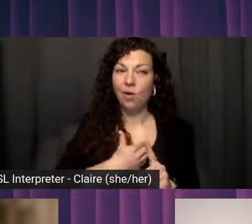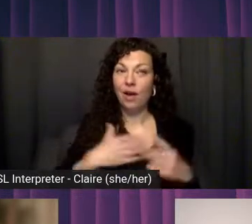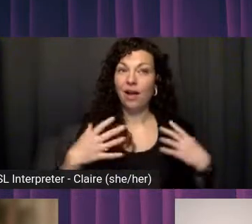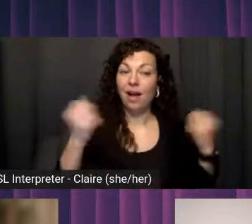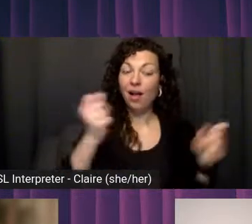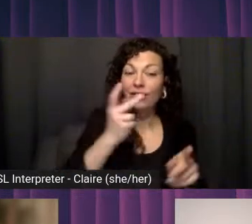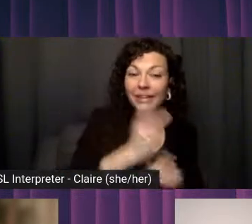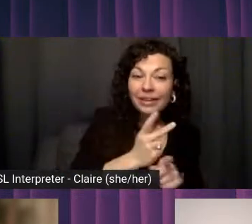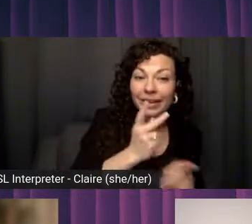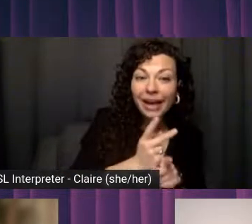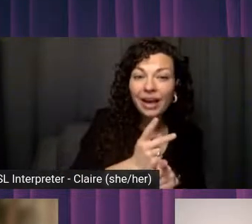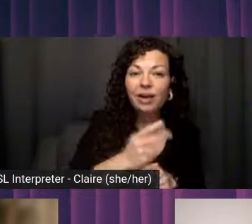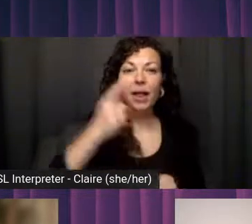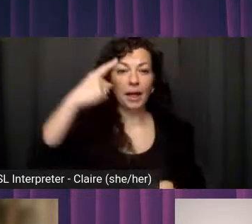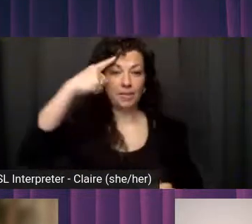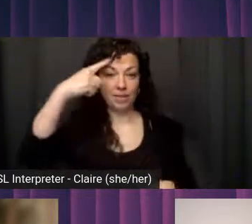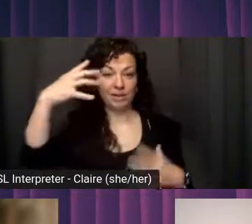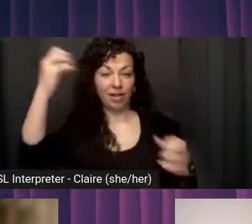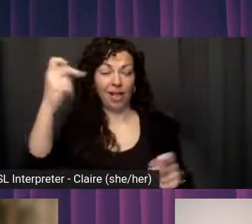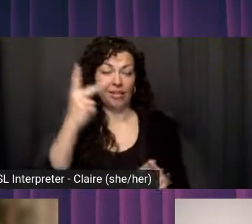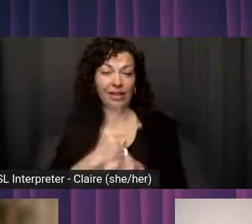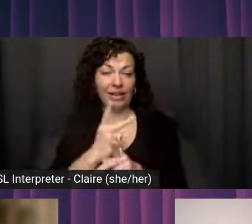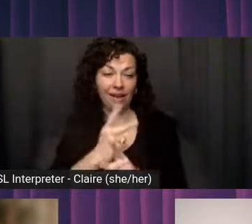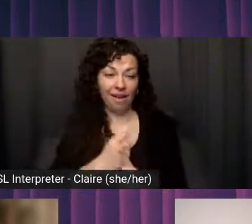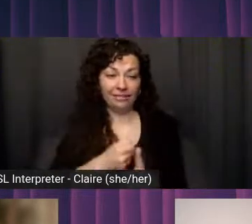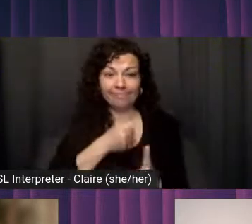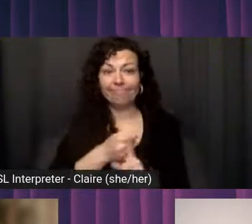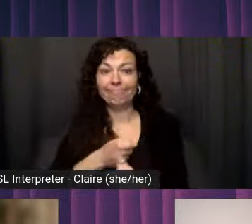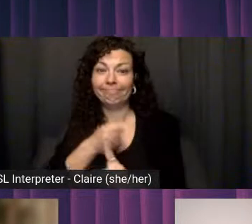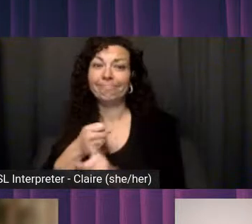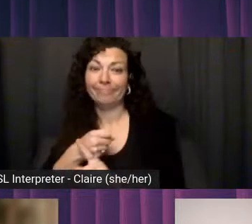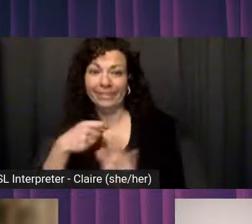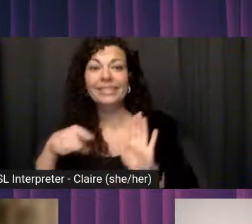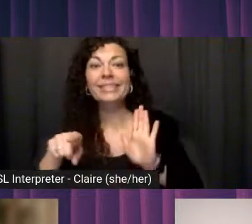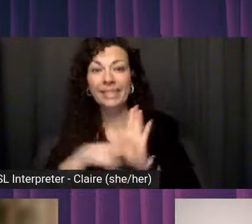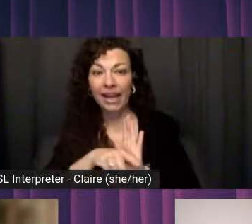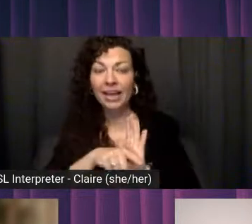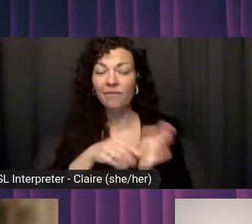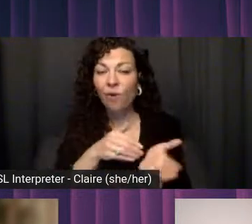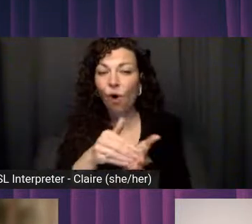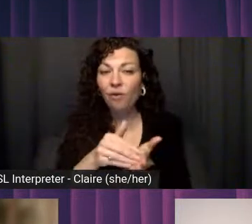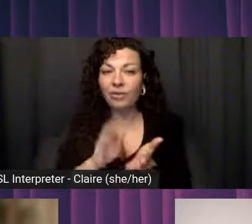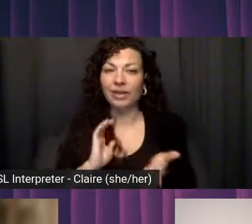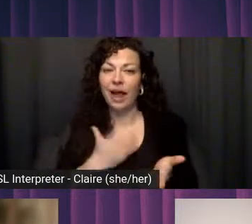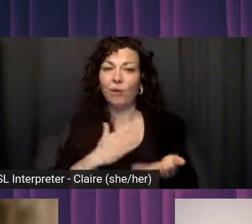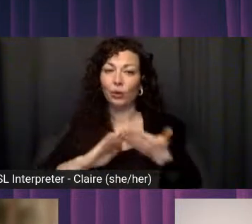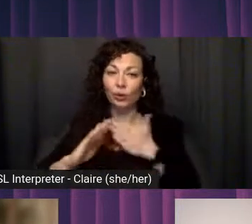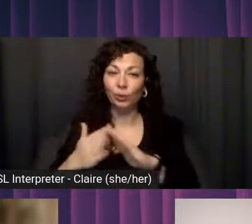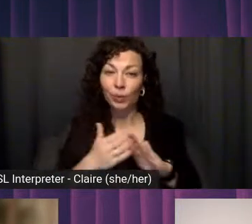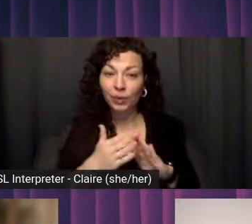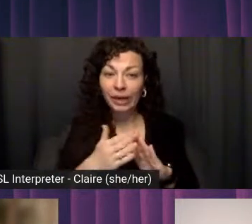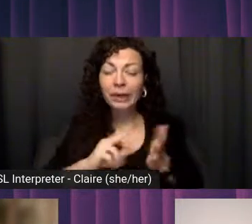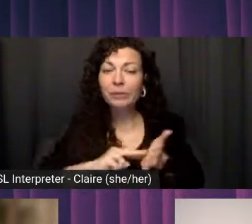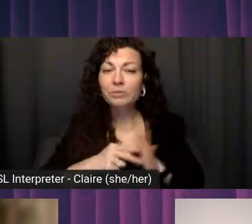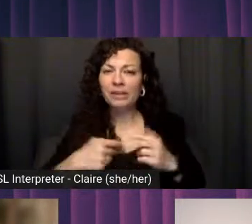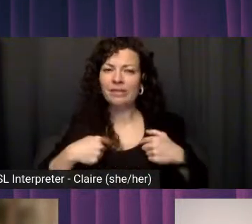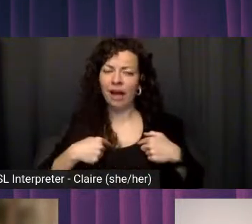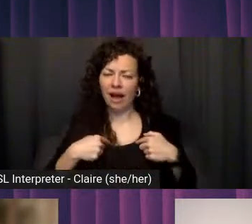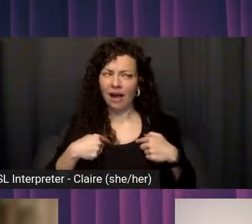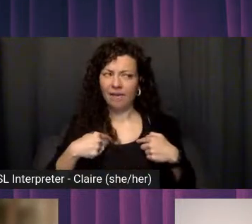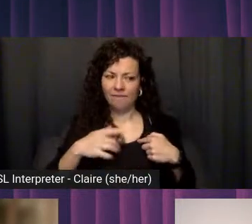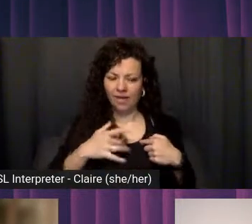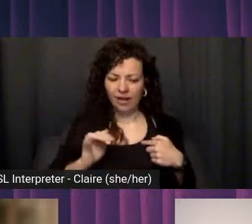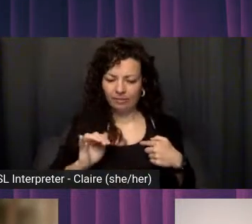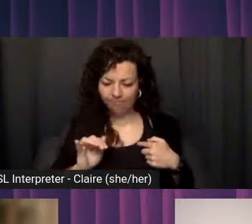have impacted myself as well as many of the people that I love and care about. And so I found myself at the intersection